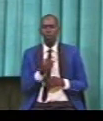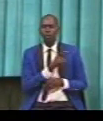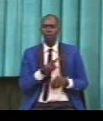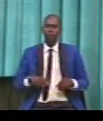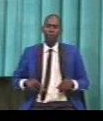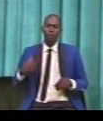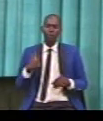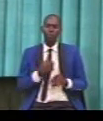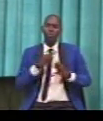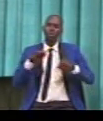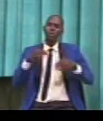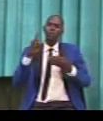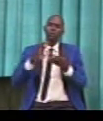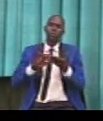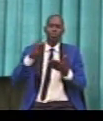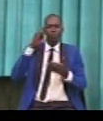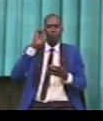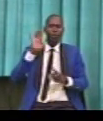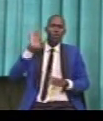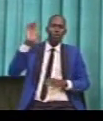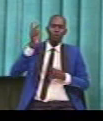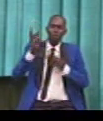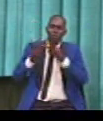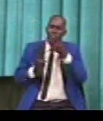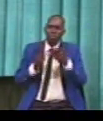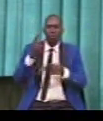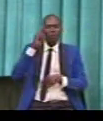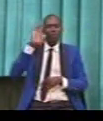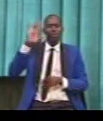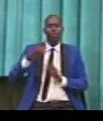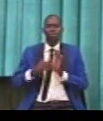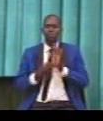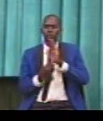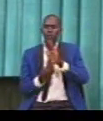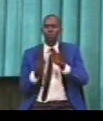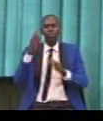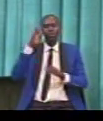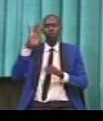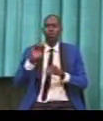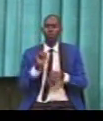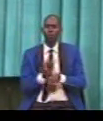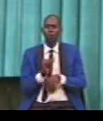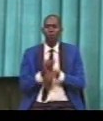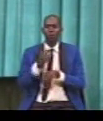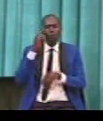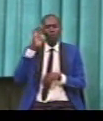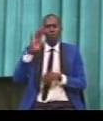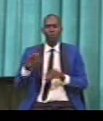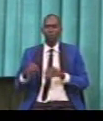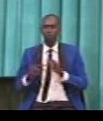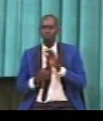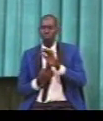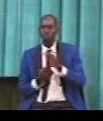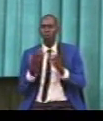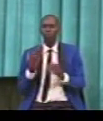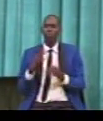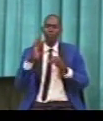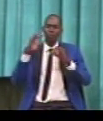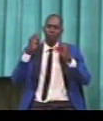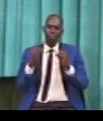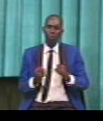give you glory for your visitation, for your manifestation, for your operation, for your demonstration, for the confirmation of the